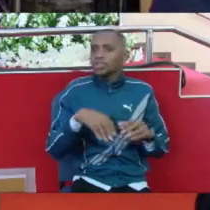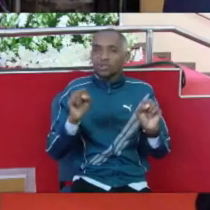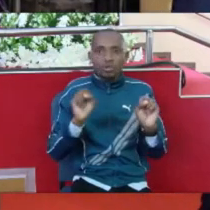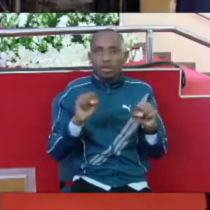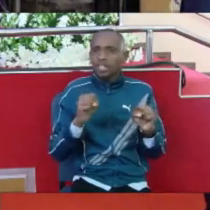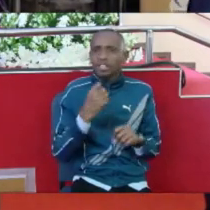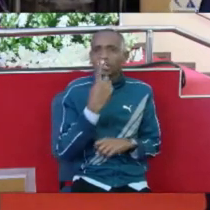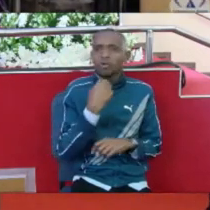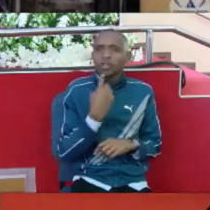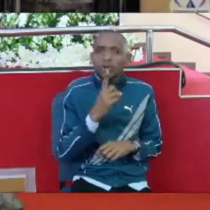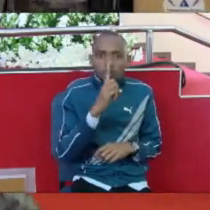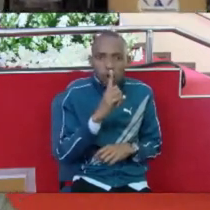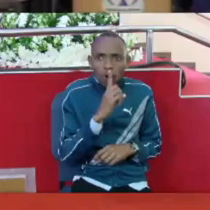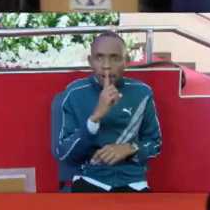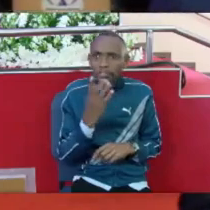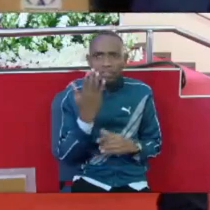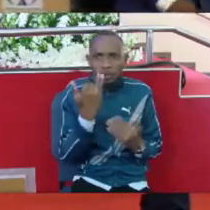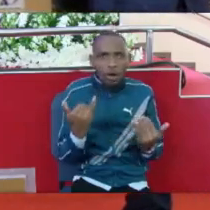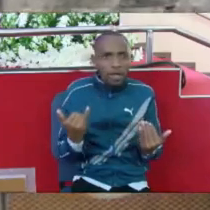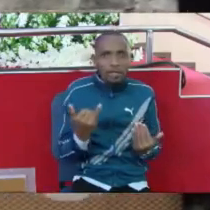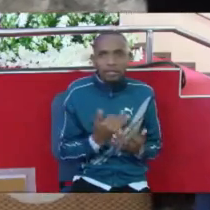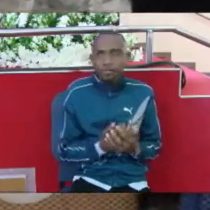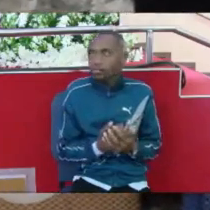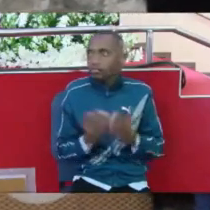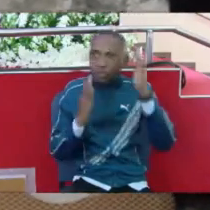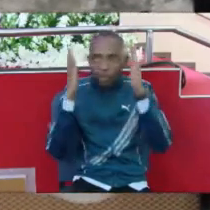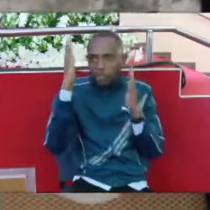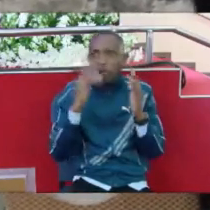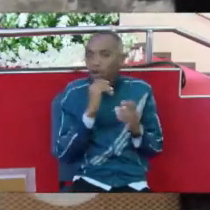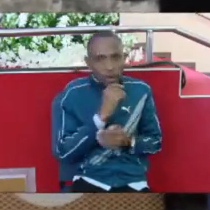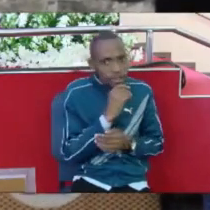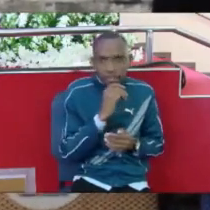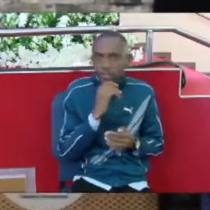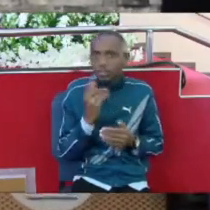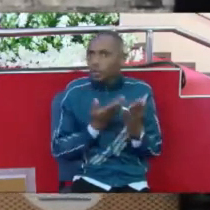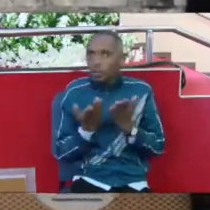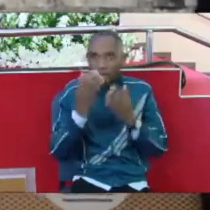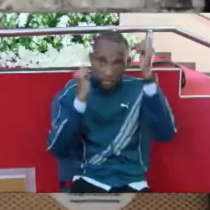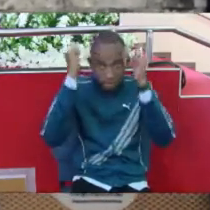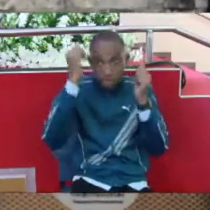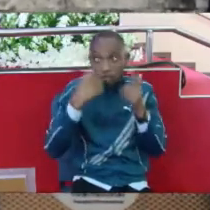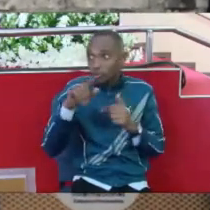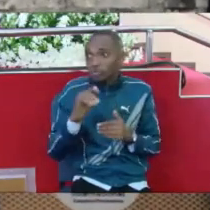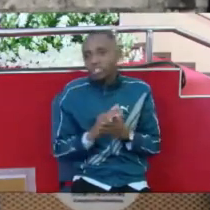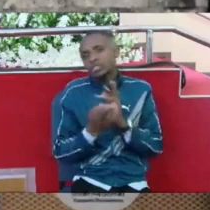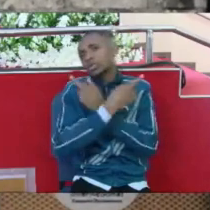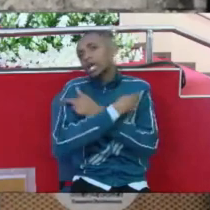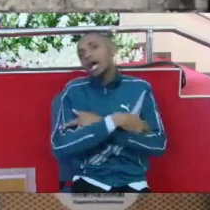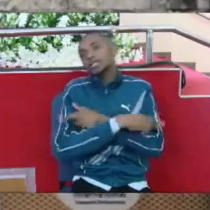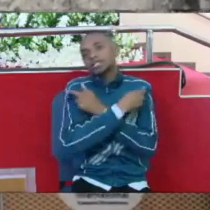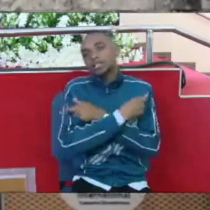quiet. You are still wondering, Bishop, unaenda wapi? Where is Bishop going with all this? You're asking. Let me cause you to relax a little bit.